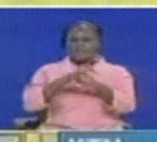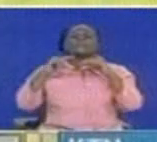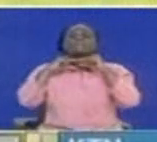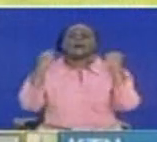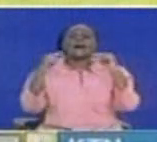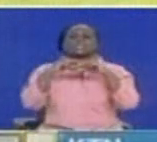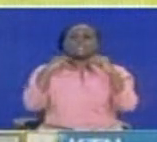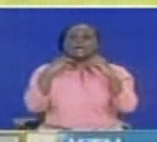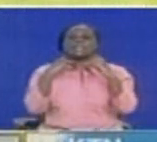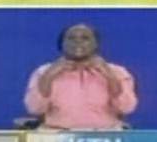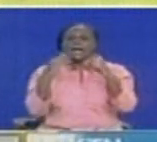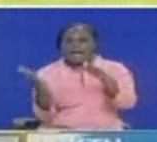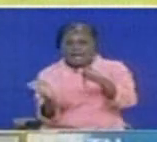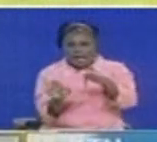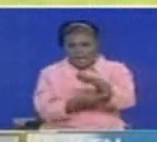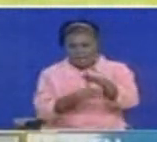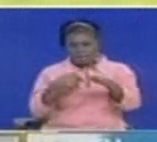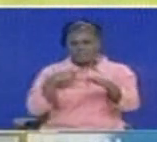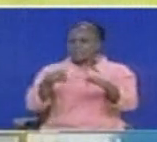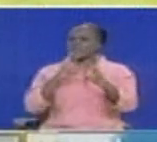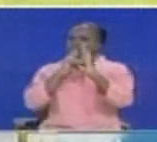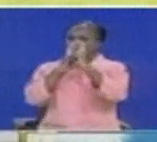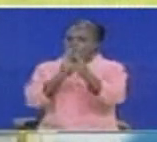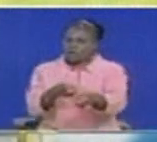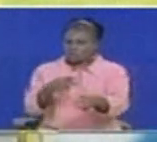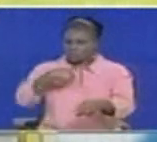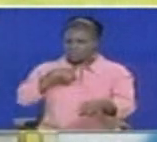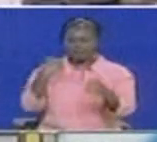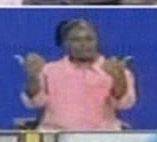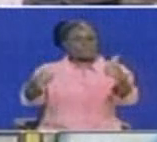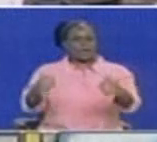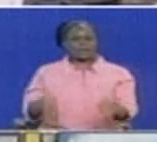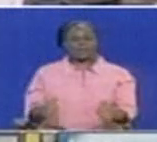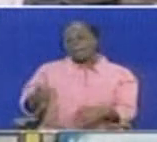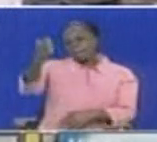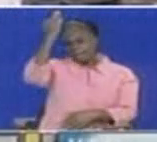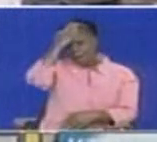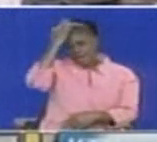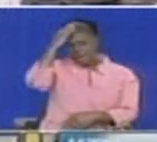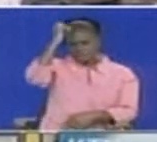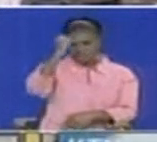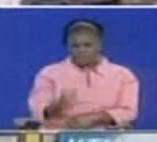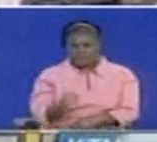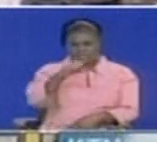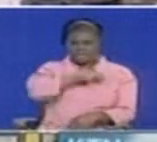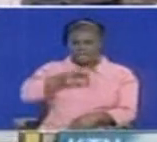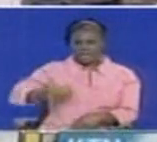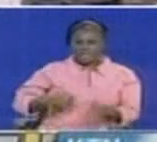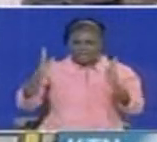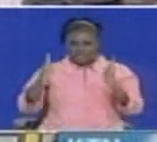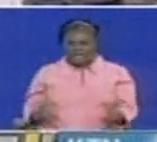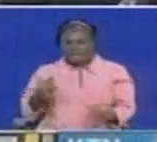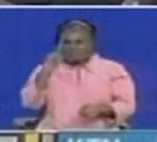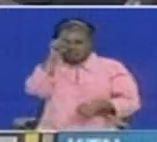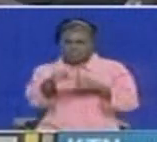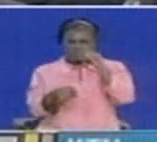under me. And these pastors have not reported any matter to me. On Monday, Kajiado Senator Peter Mositet vaguely pointed